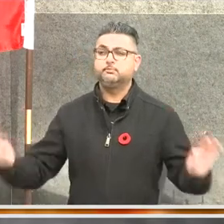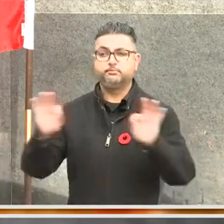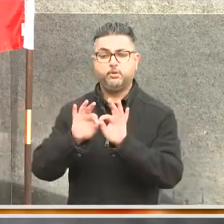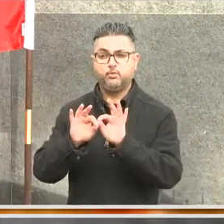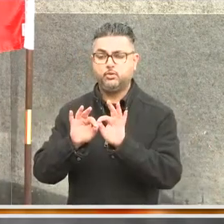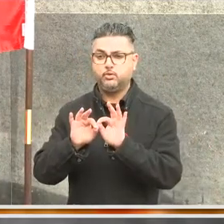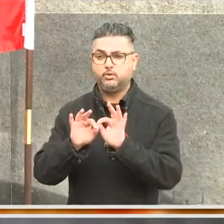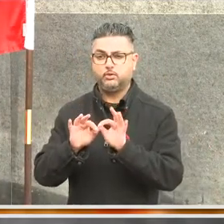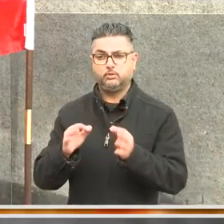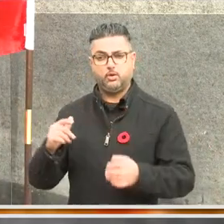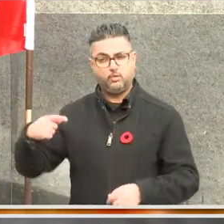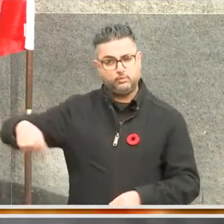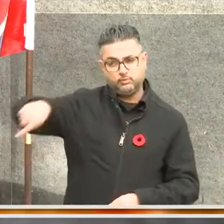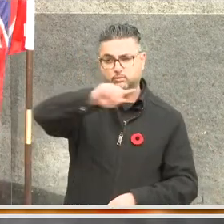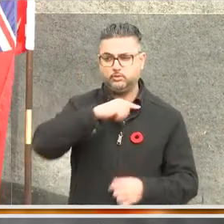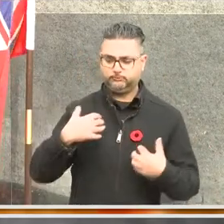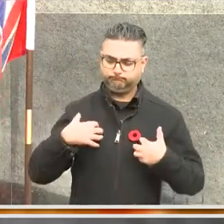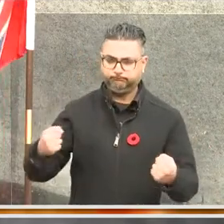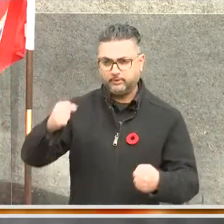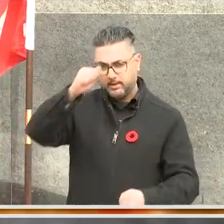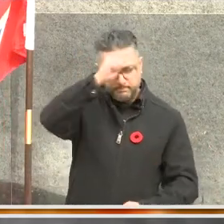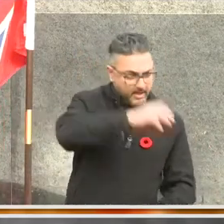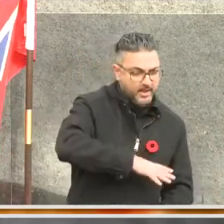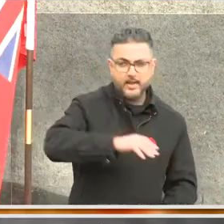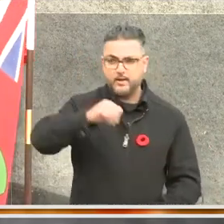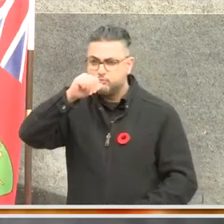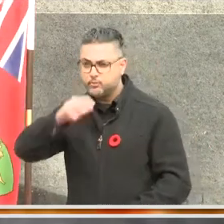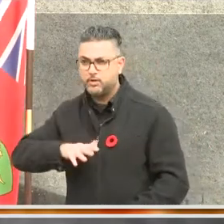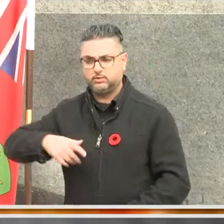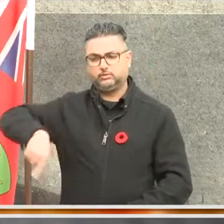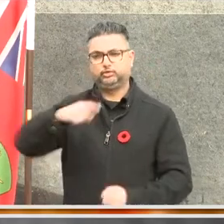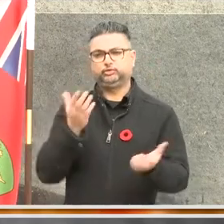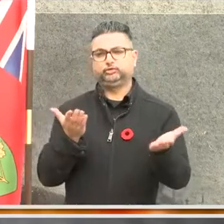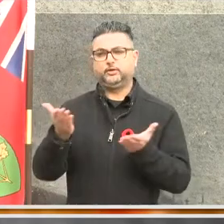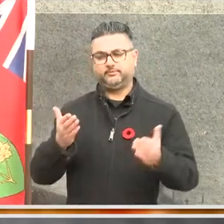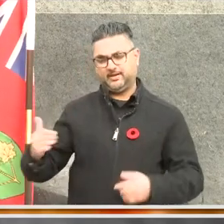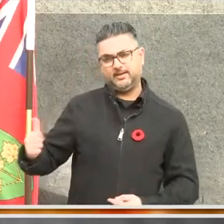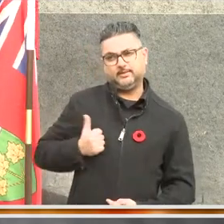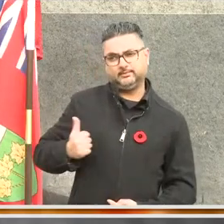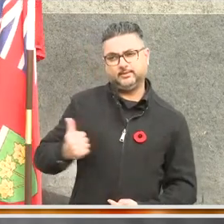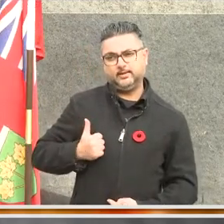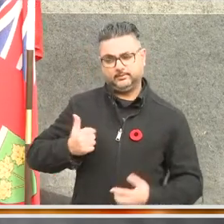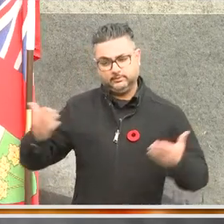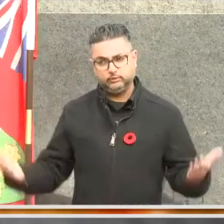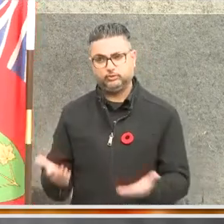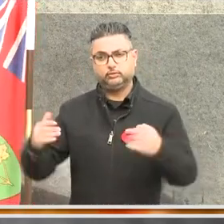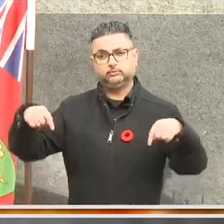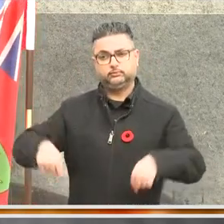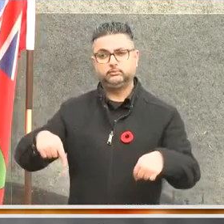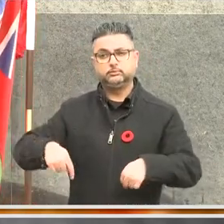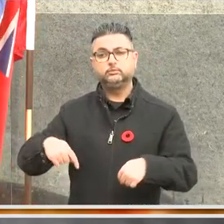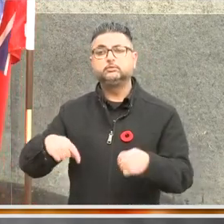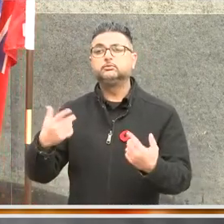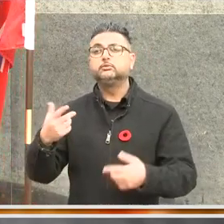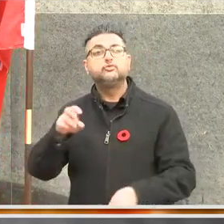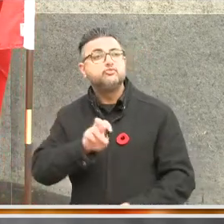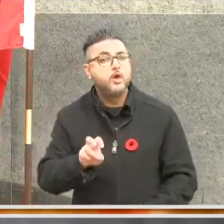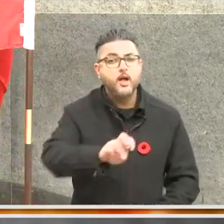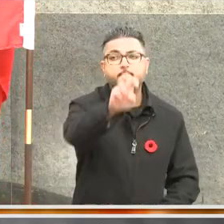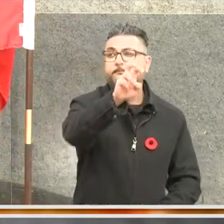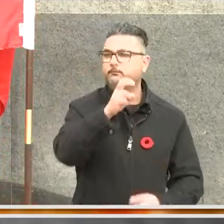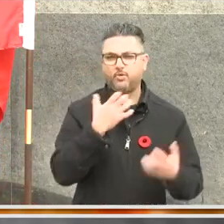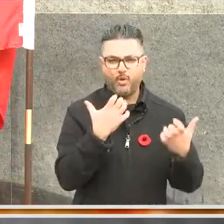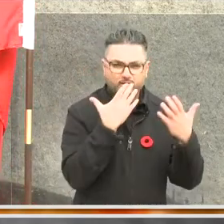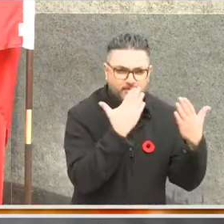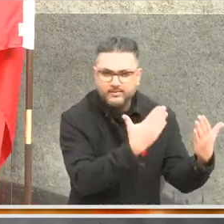women who continue to serve our country, whether here at home or abroad. So with that, I thank all of you, particularly